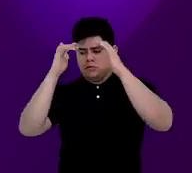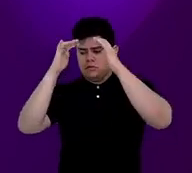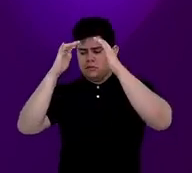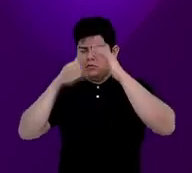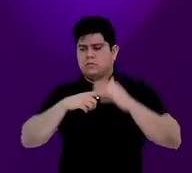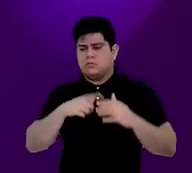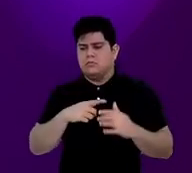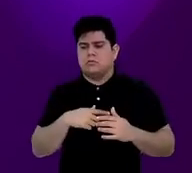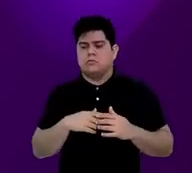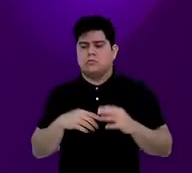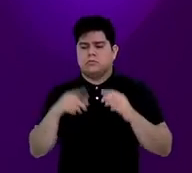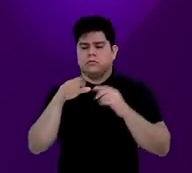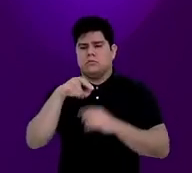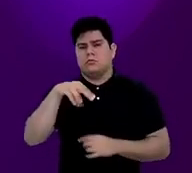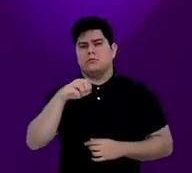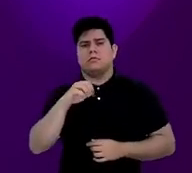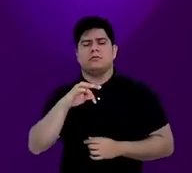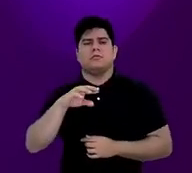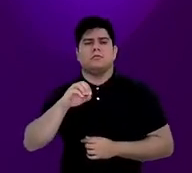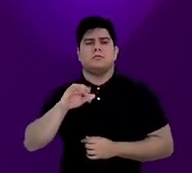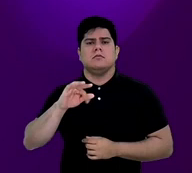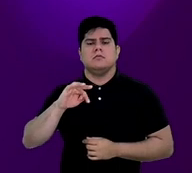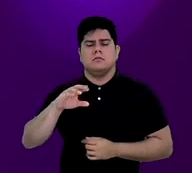the synaptogenesis, but you get